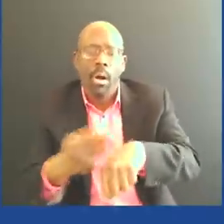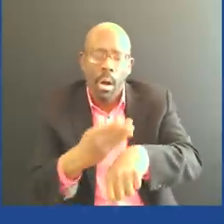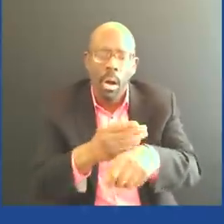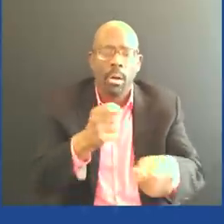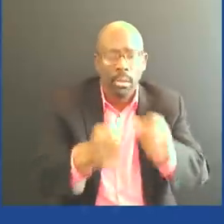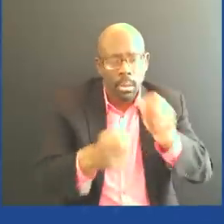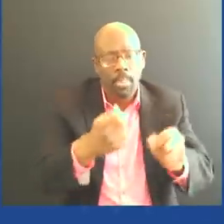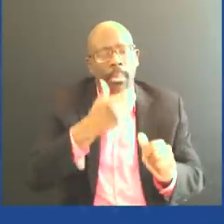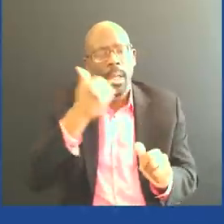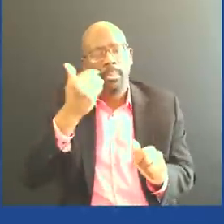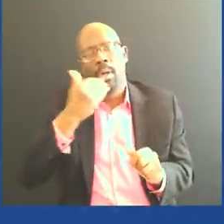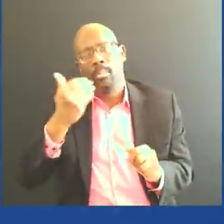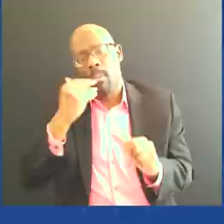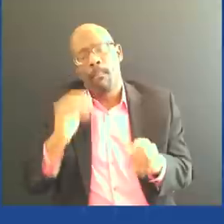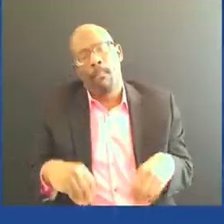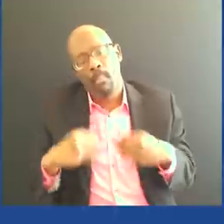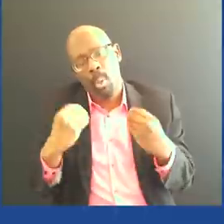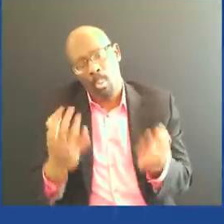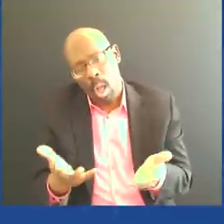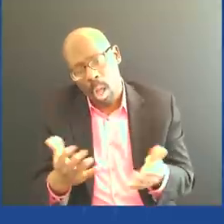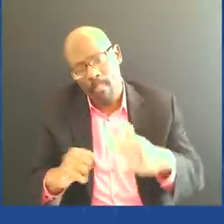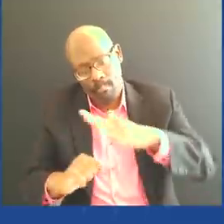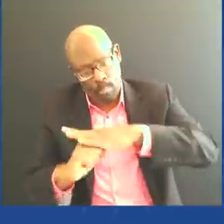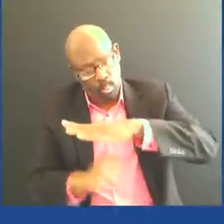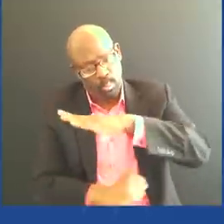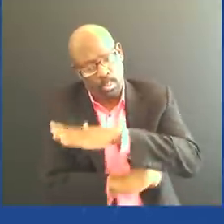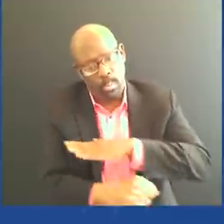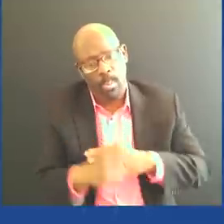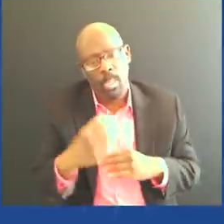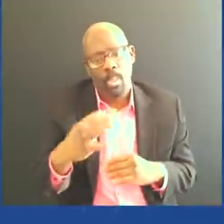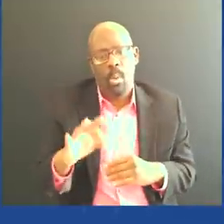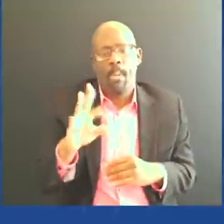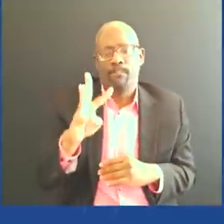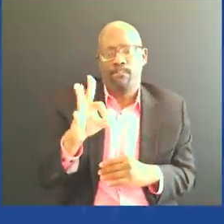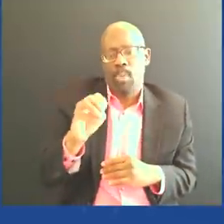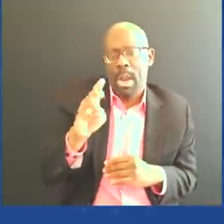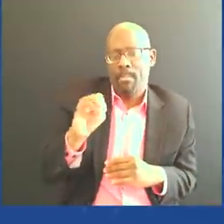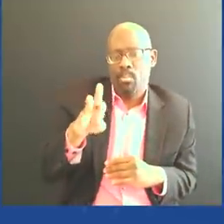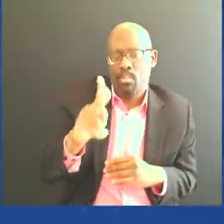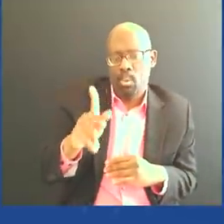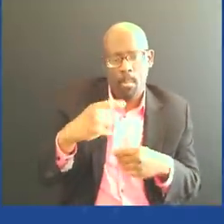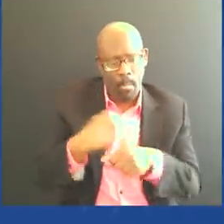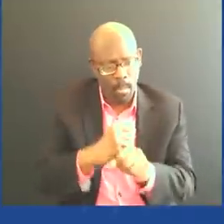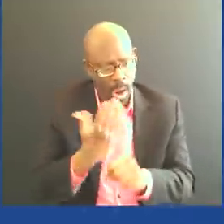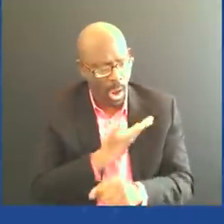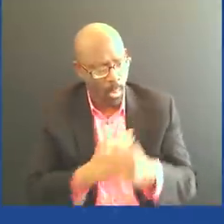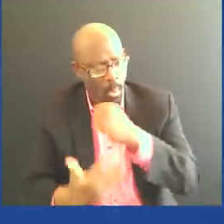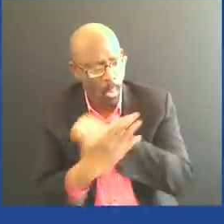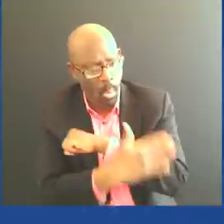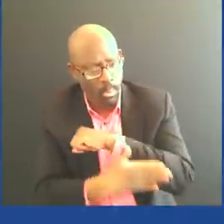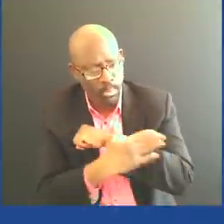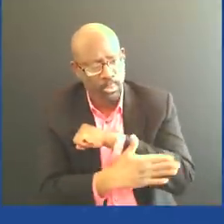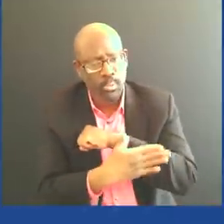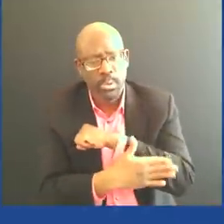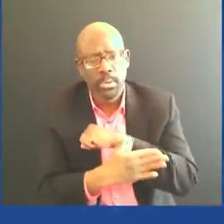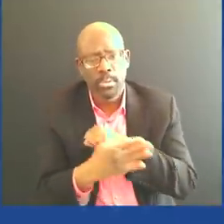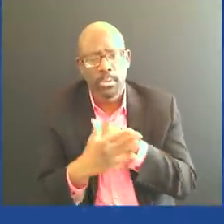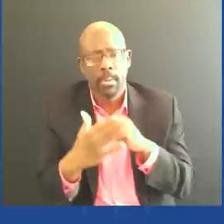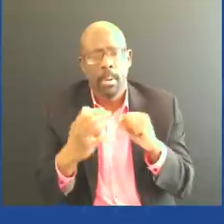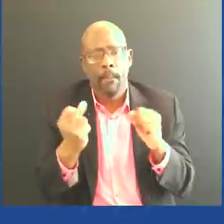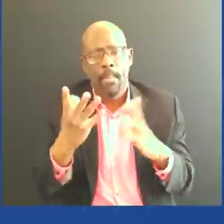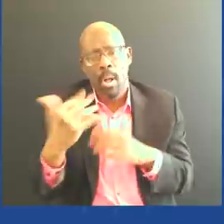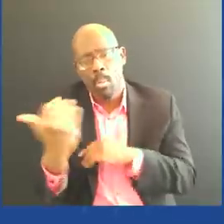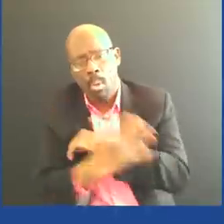and a path that has made our country the envy of much of the rest of the world. But at the end of the day, however, our Constitution and